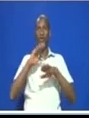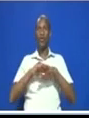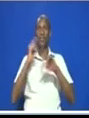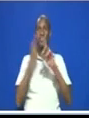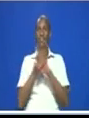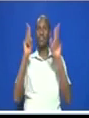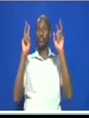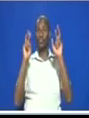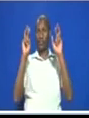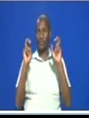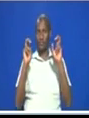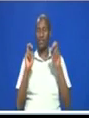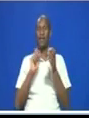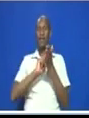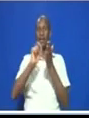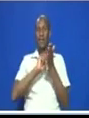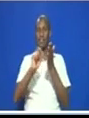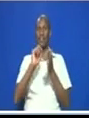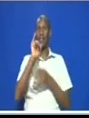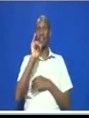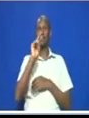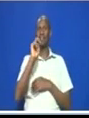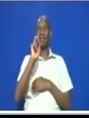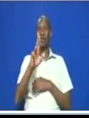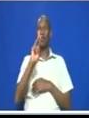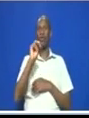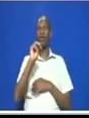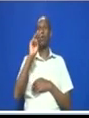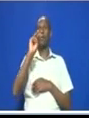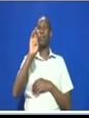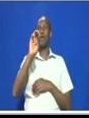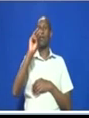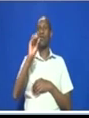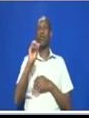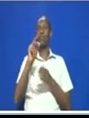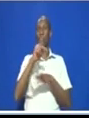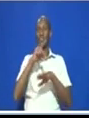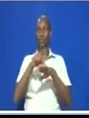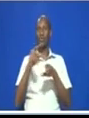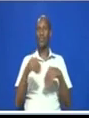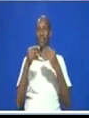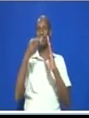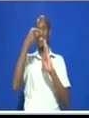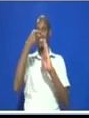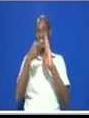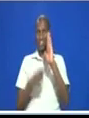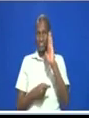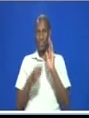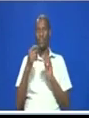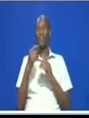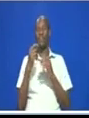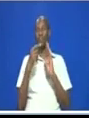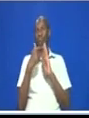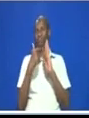different topics. Write an internal memo to the principal giving details of the